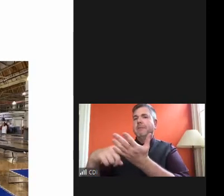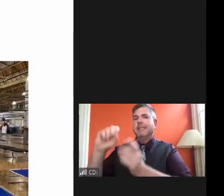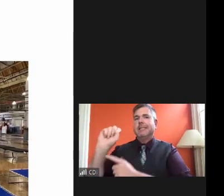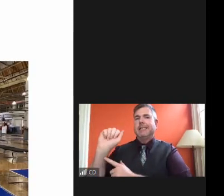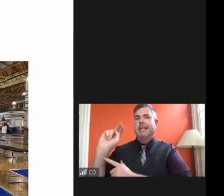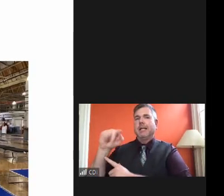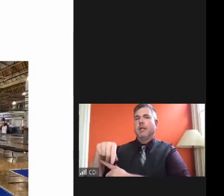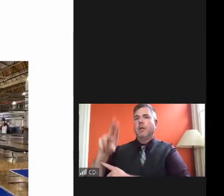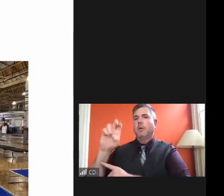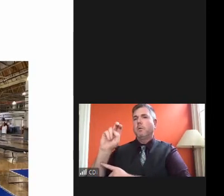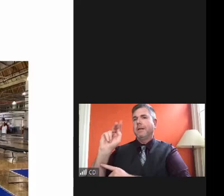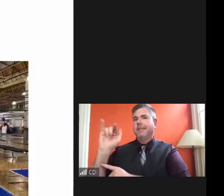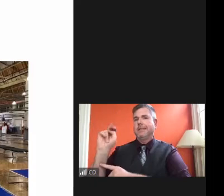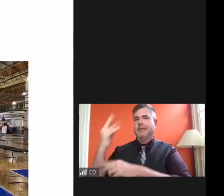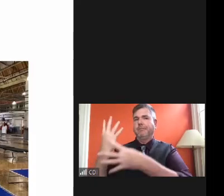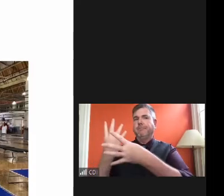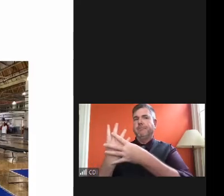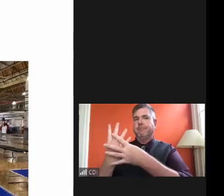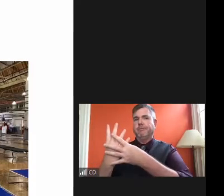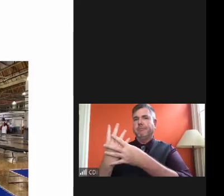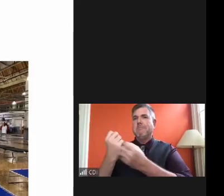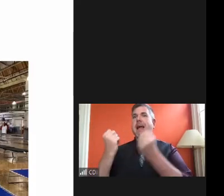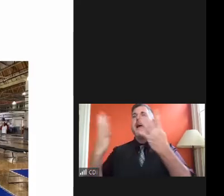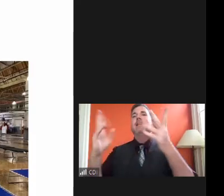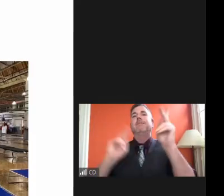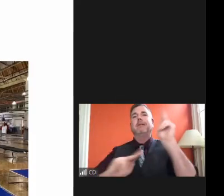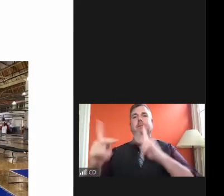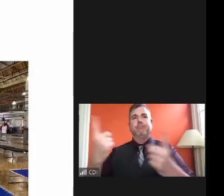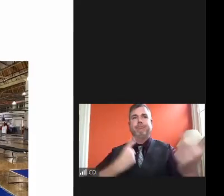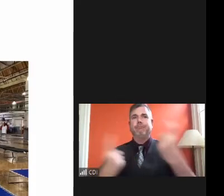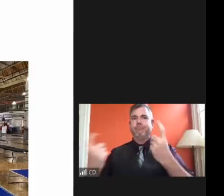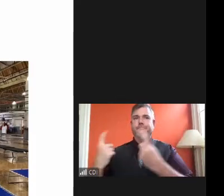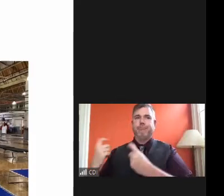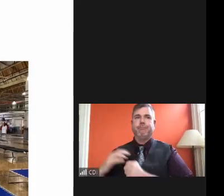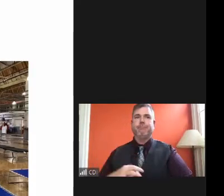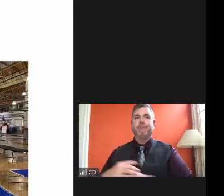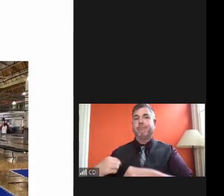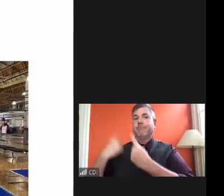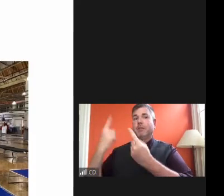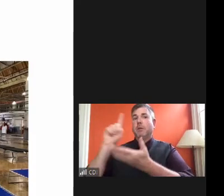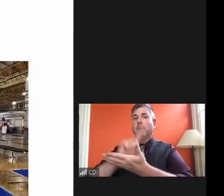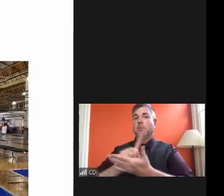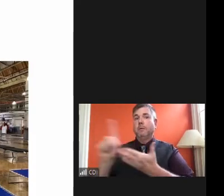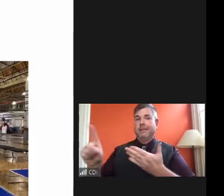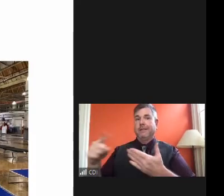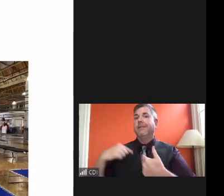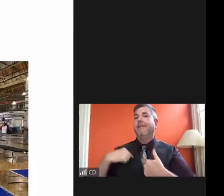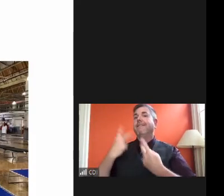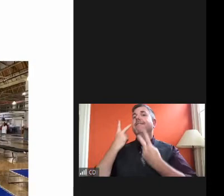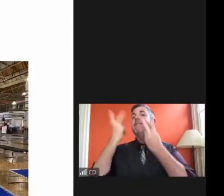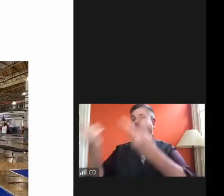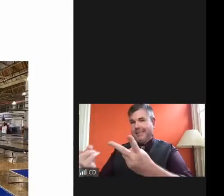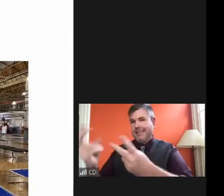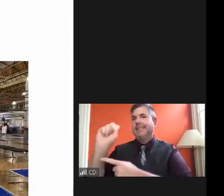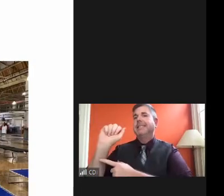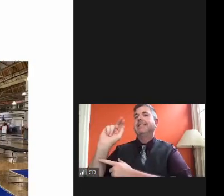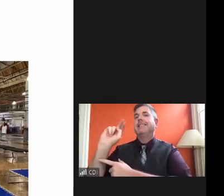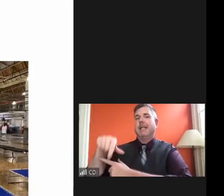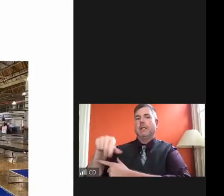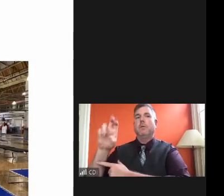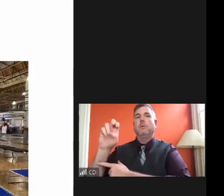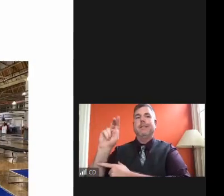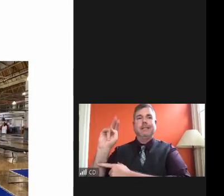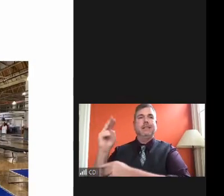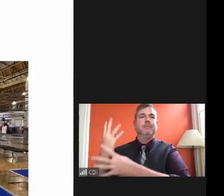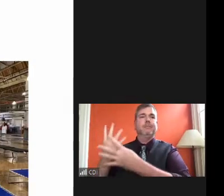week out on site at San Quentin. You might remember that on June 24th, our Board of Supervisors wrote a letter